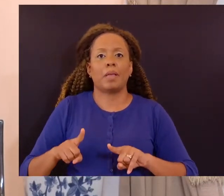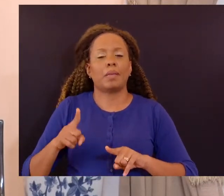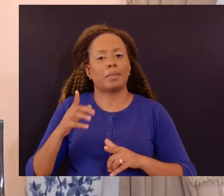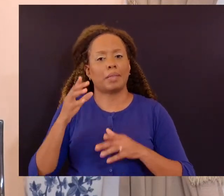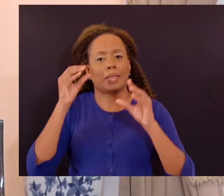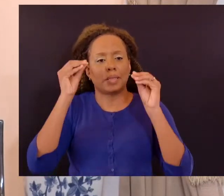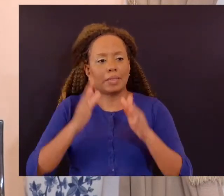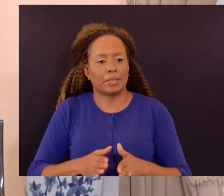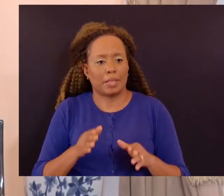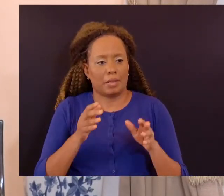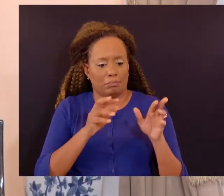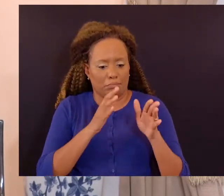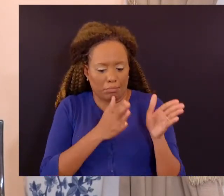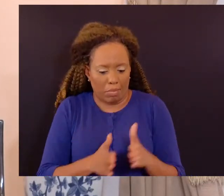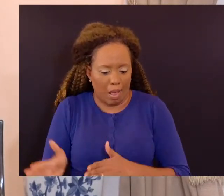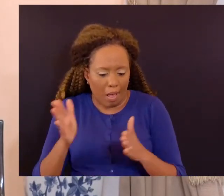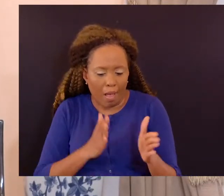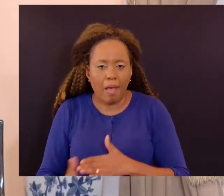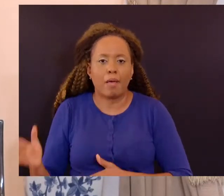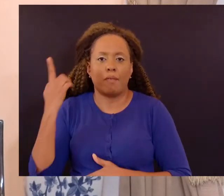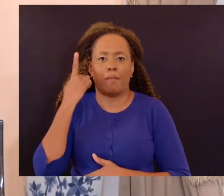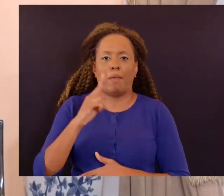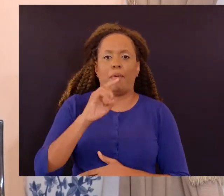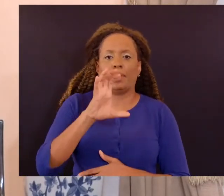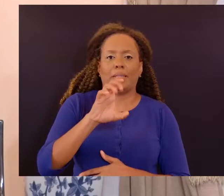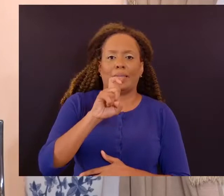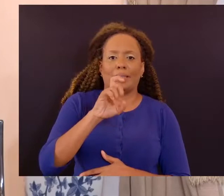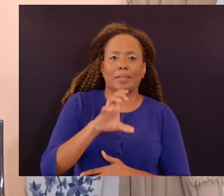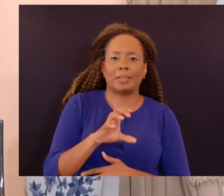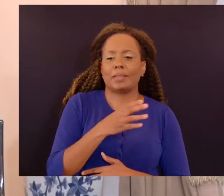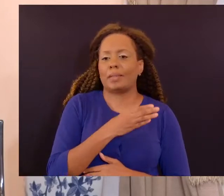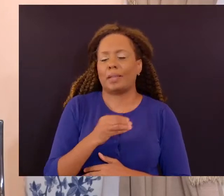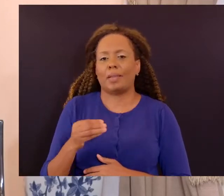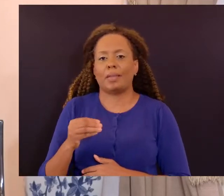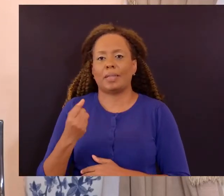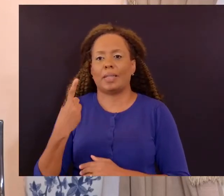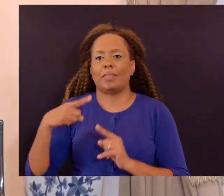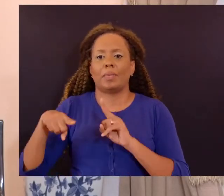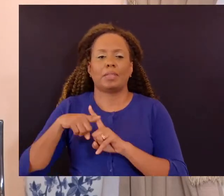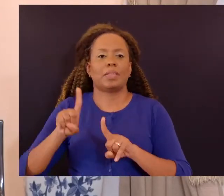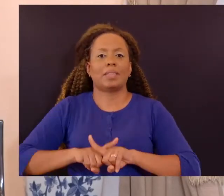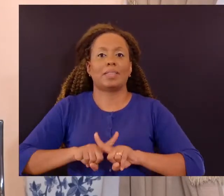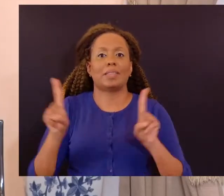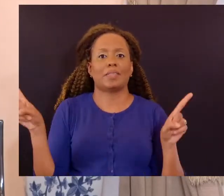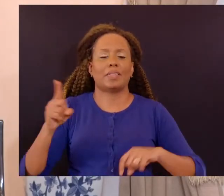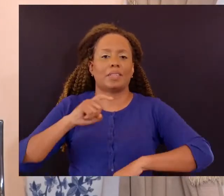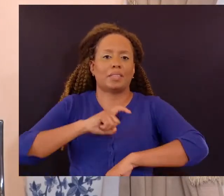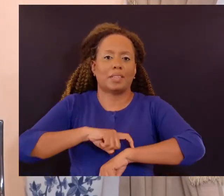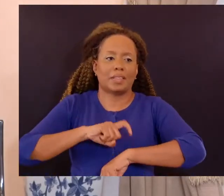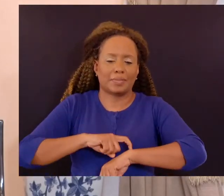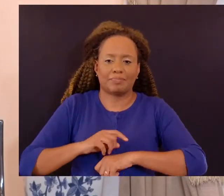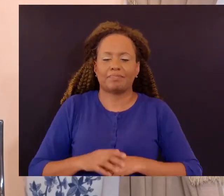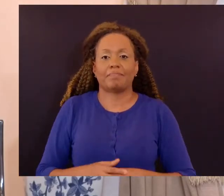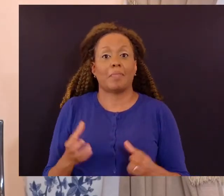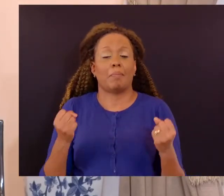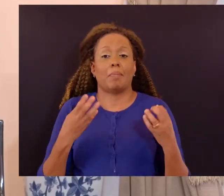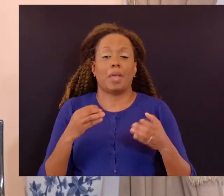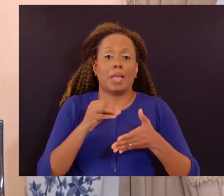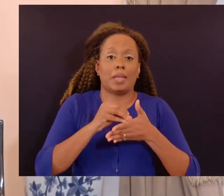Entrance and CSEC and CXC, that this is a different time. Many of them have a vested interest in these children. They've